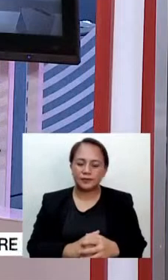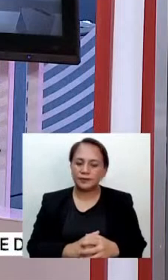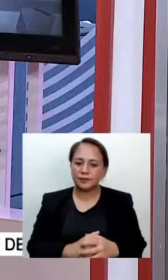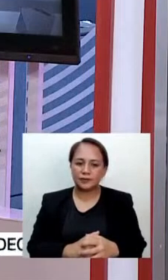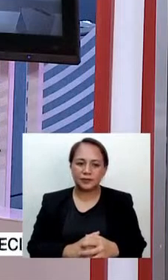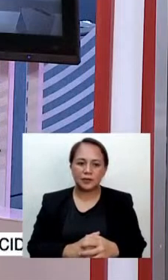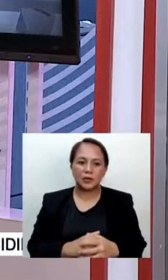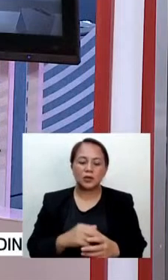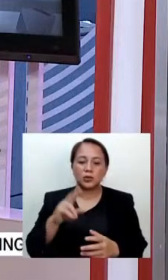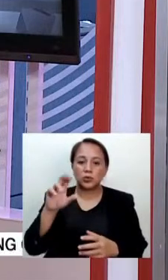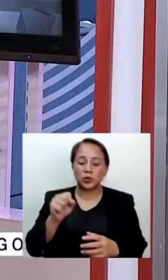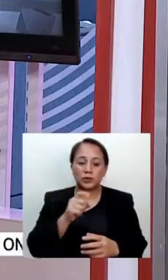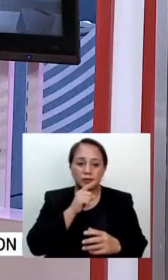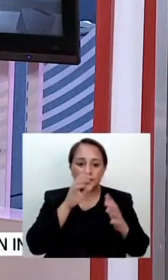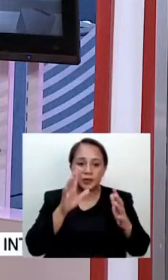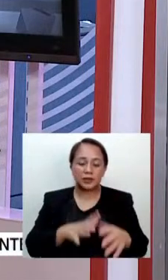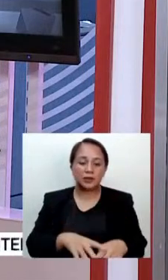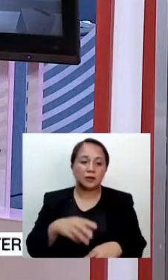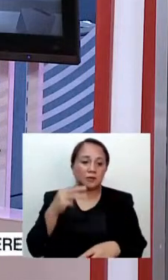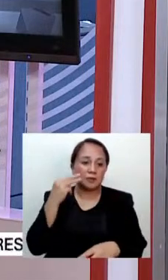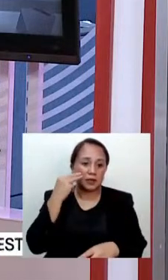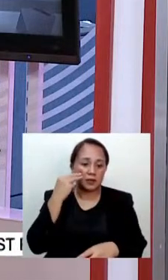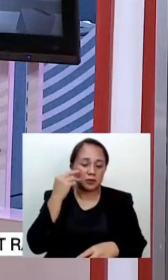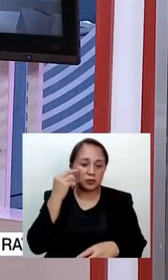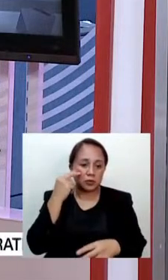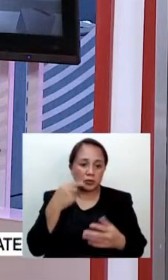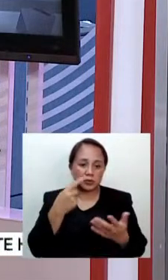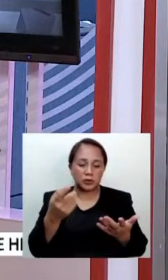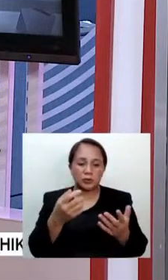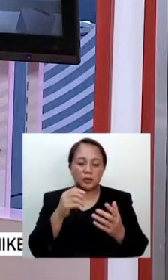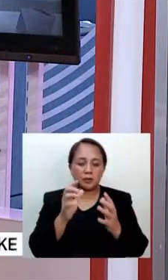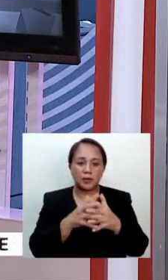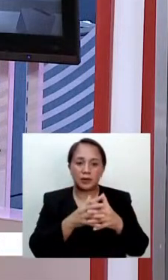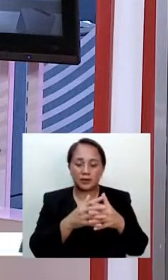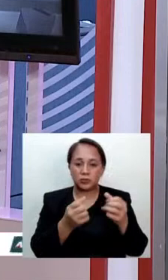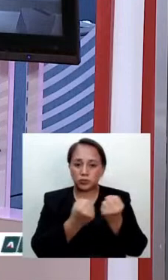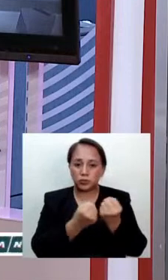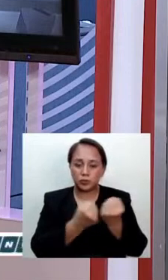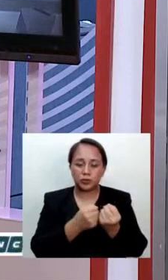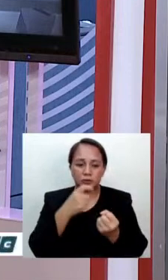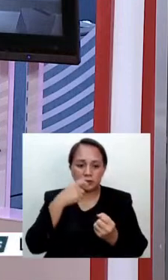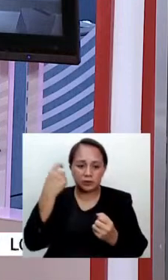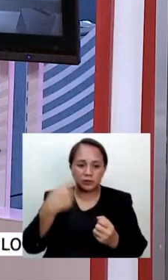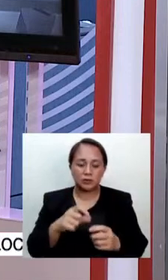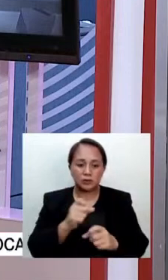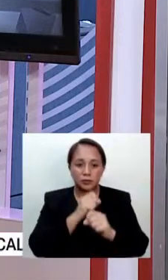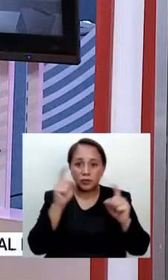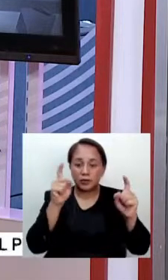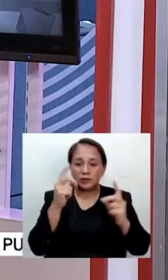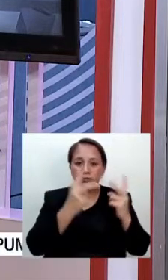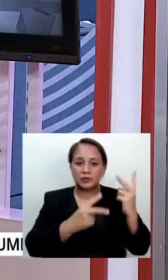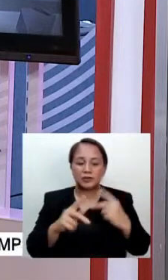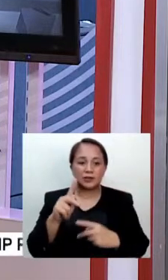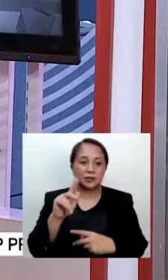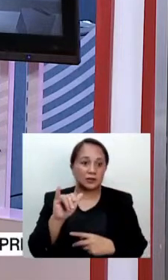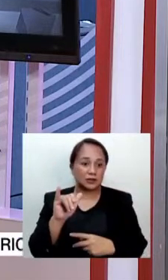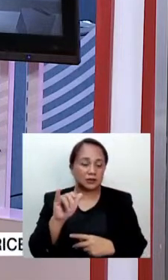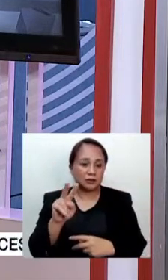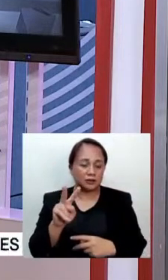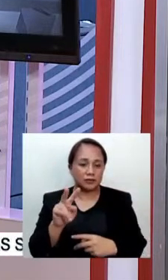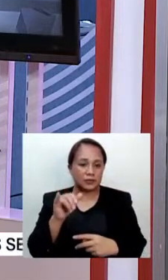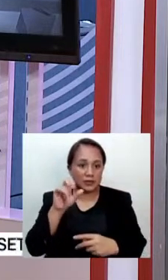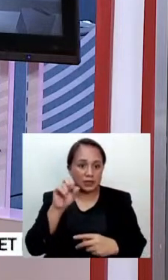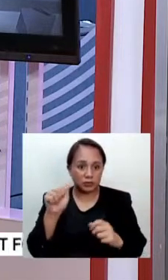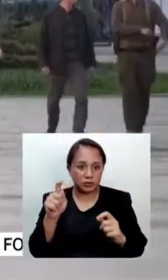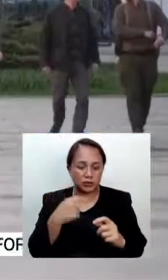U.S. House Speaker Nancy Pelosi voiced America's support for Ukraine during a surprise visit to Kyiv Saturday. Pelosi is the